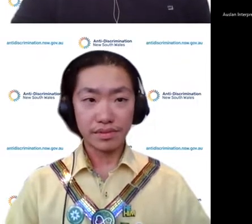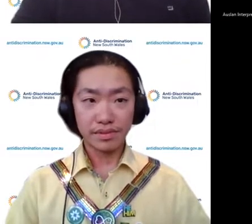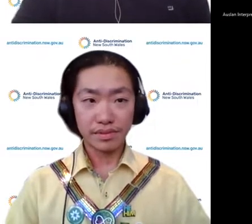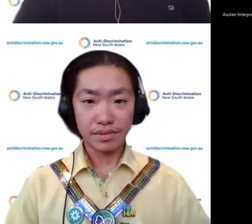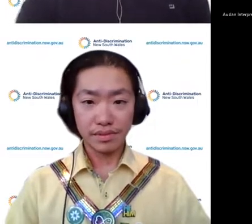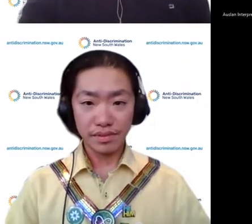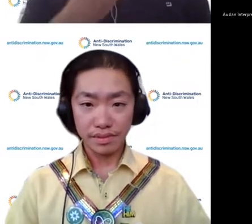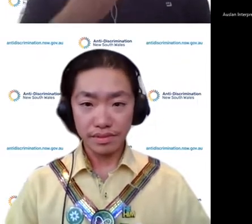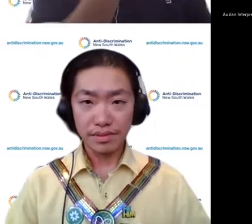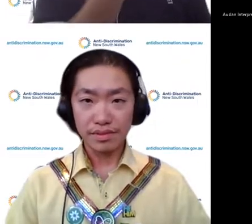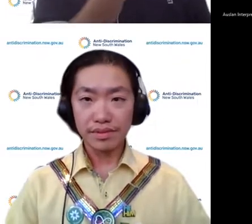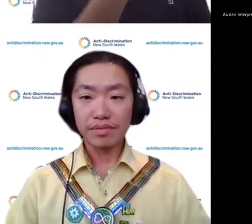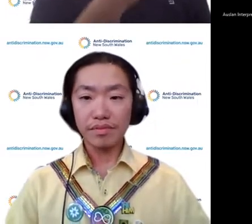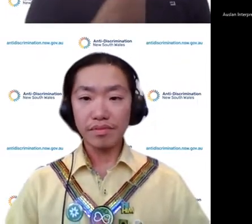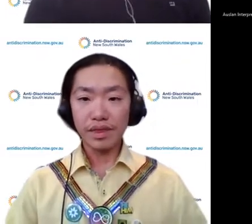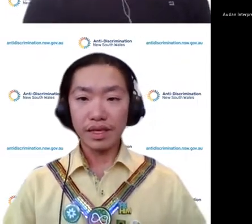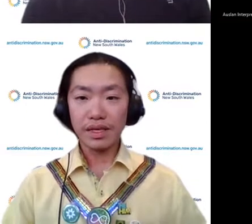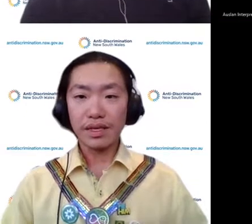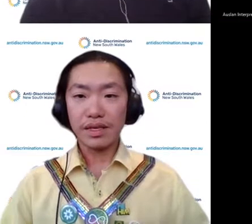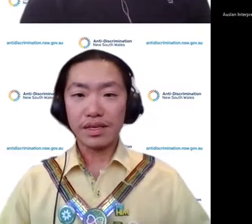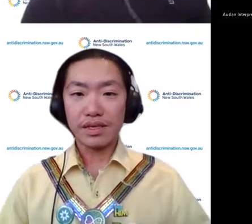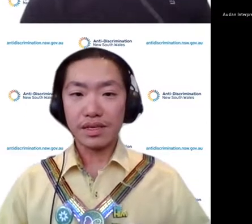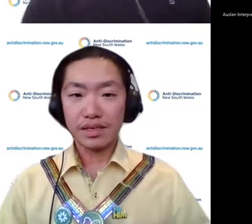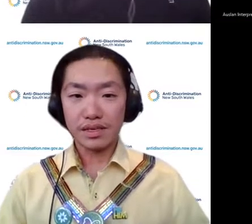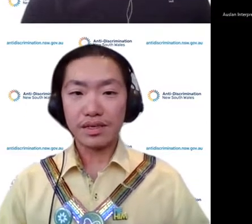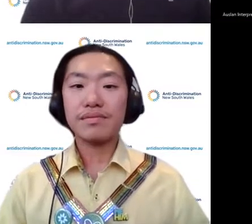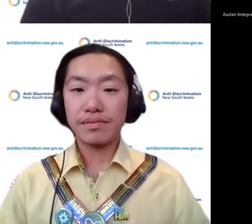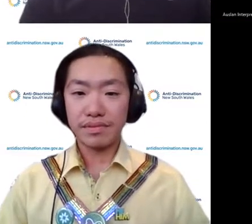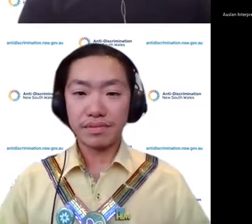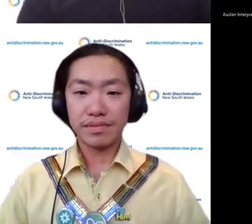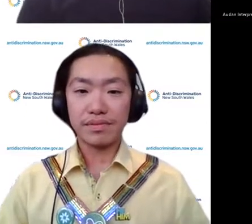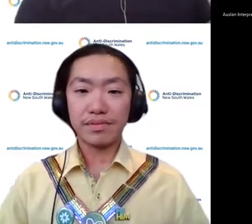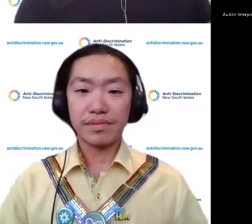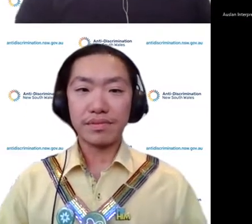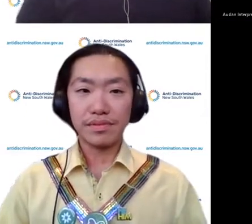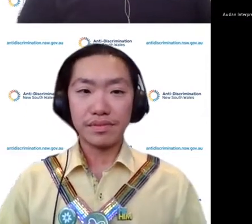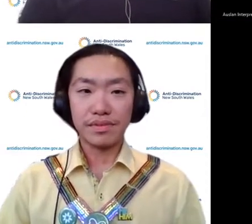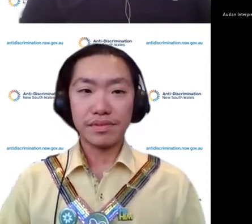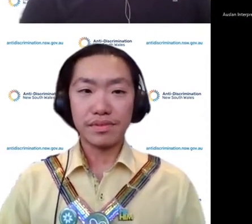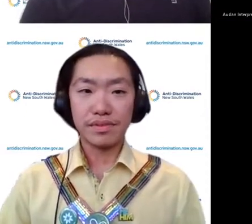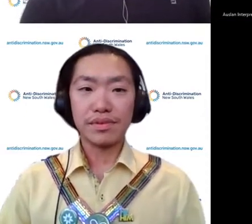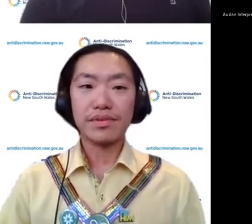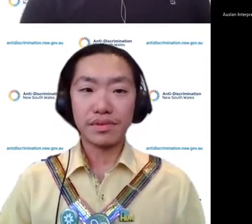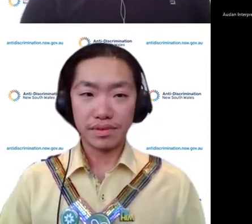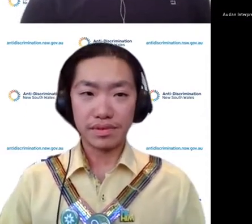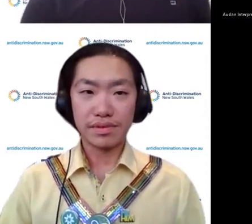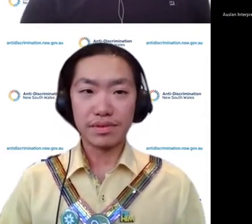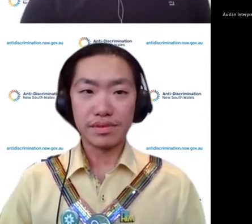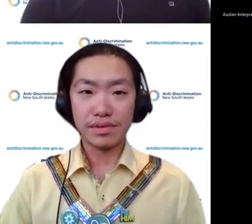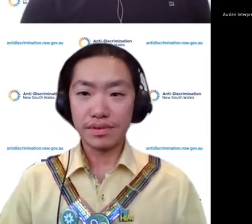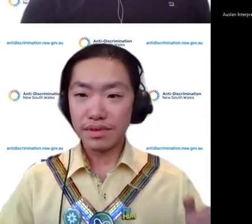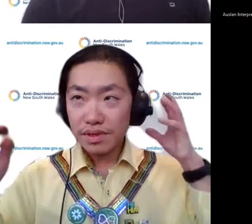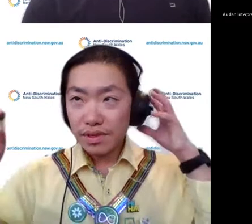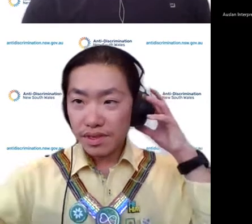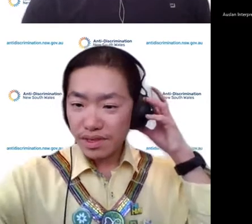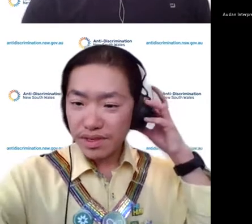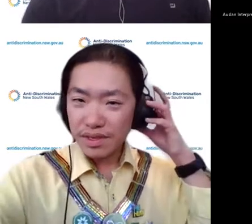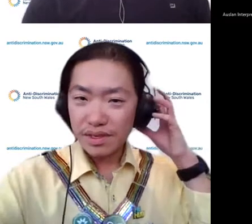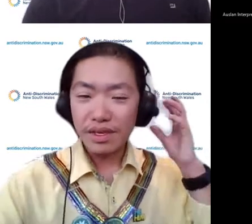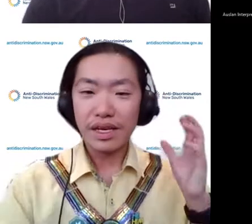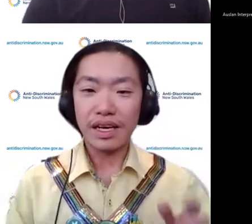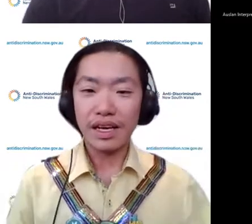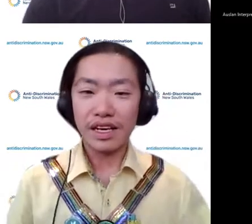that done quickly for you? And if it was, how much of a difference did that make not having to wait for those adjustments?